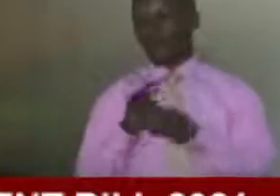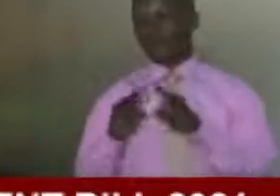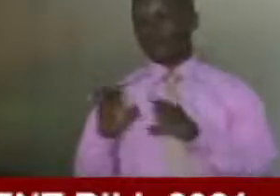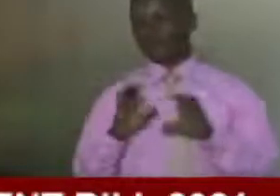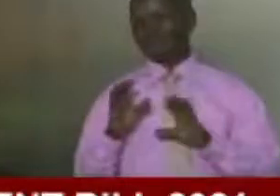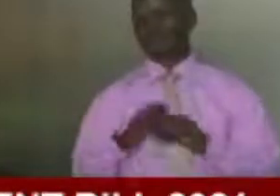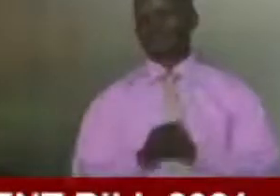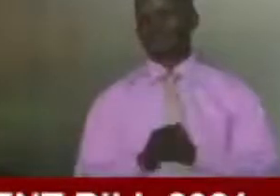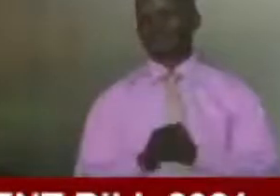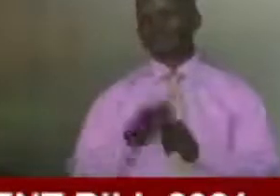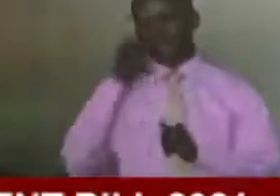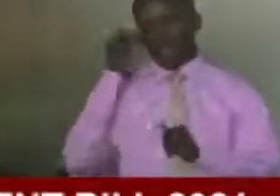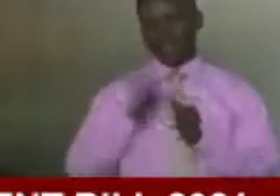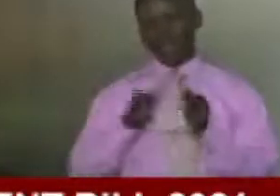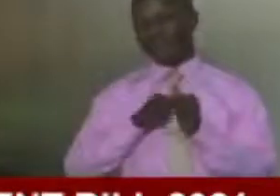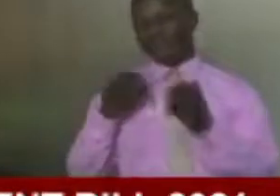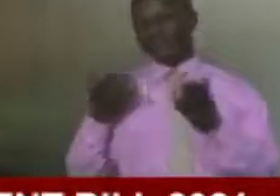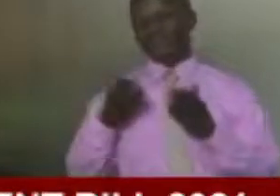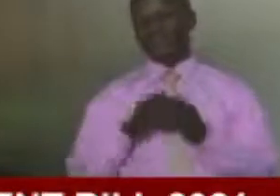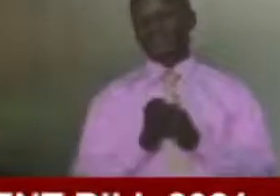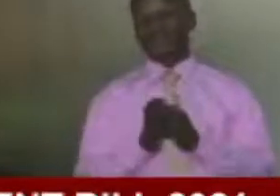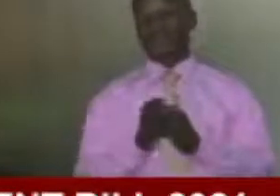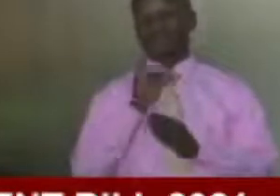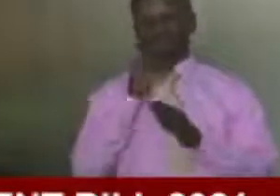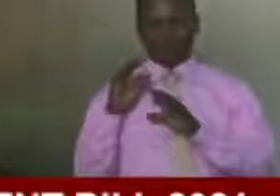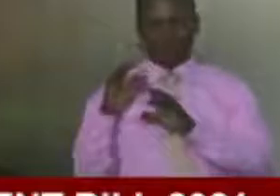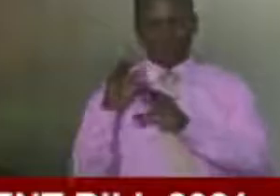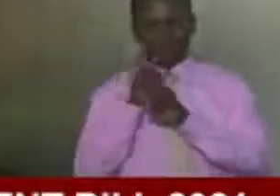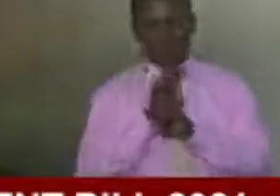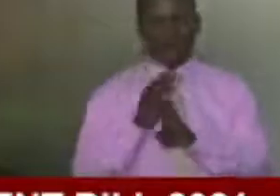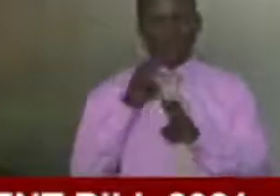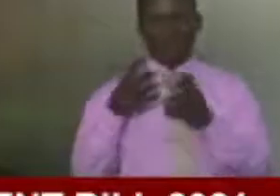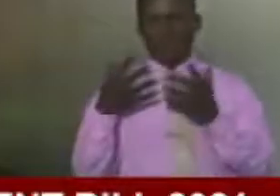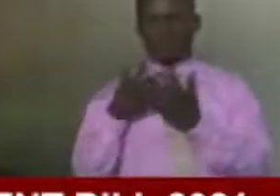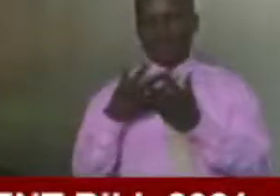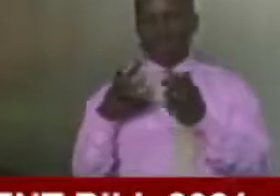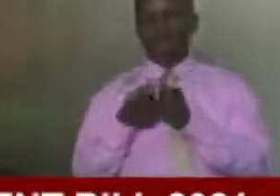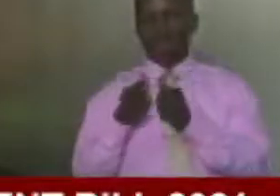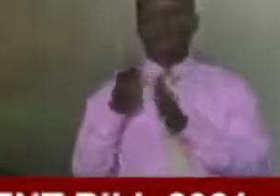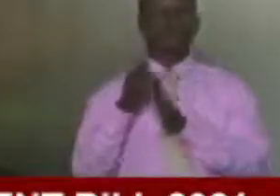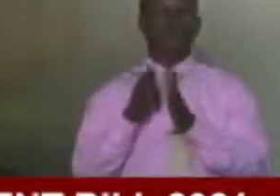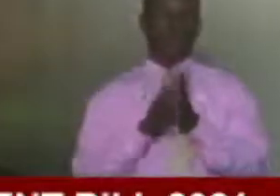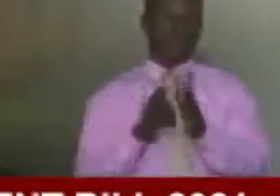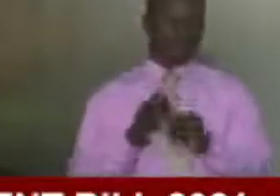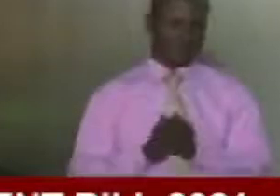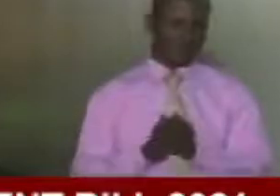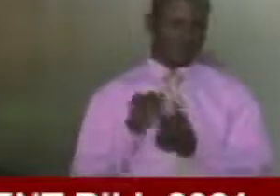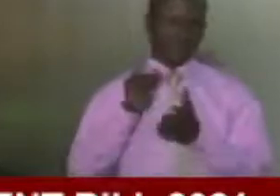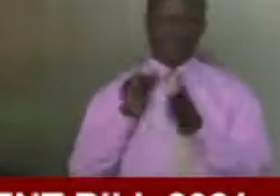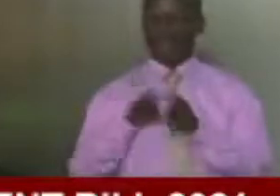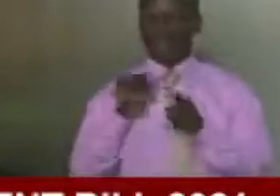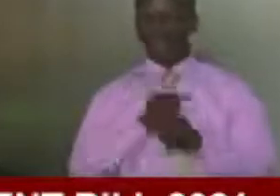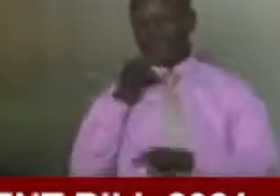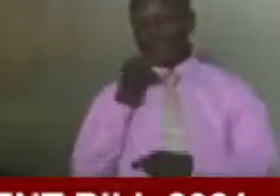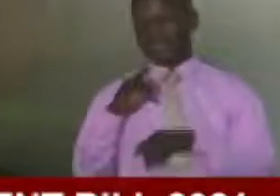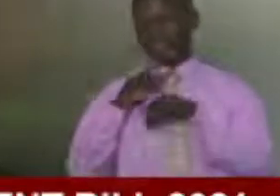framework, because everything is supposed to be done in accordance with the law. And as I have said earlier